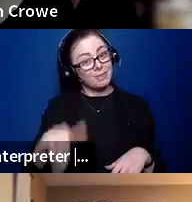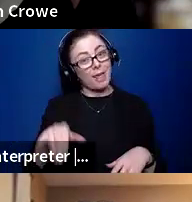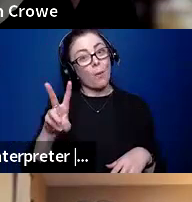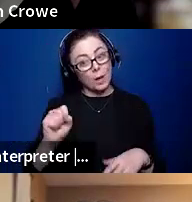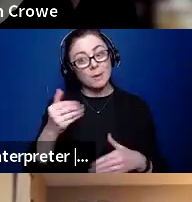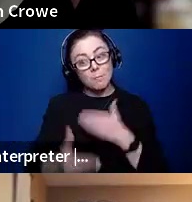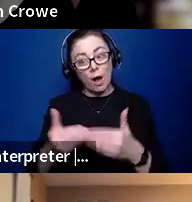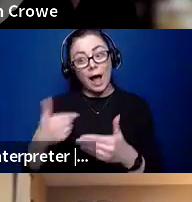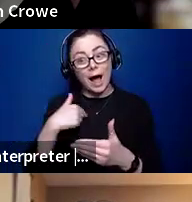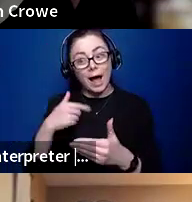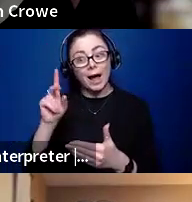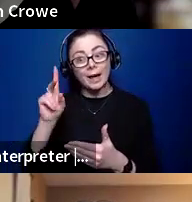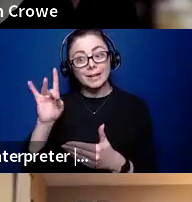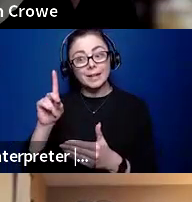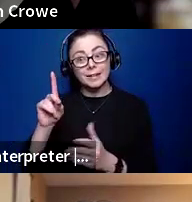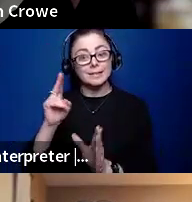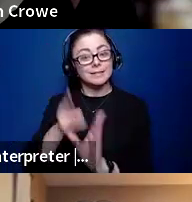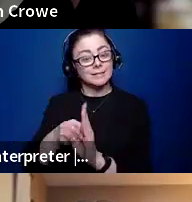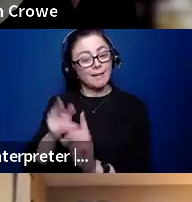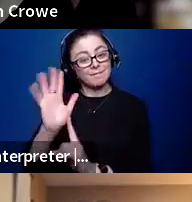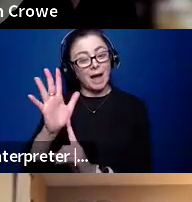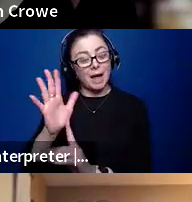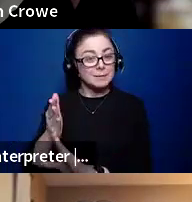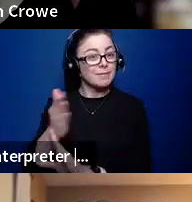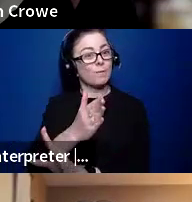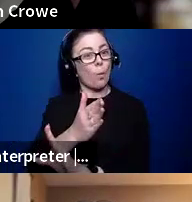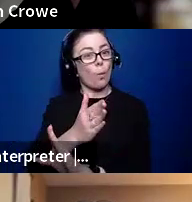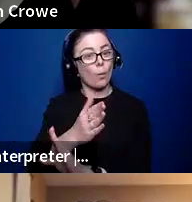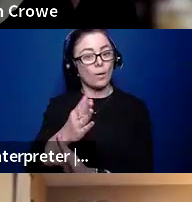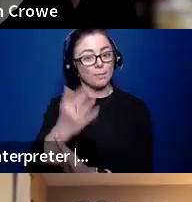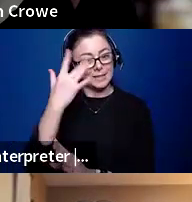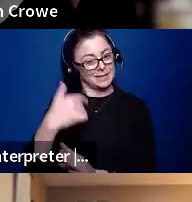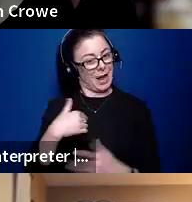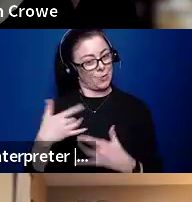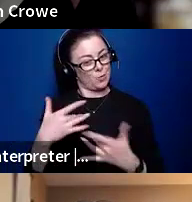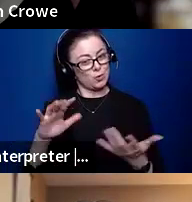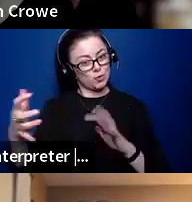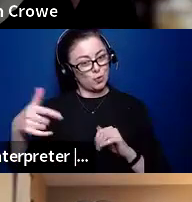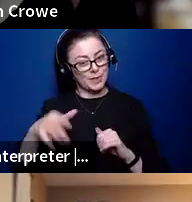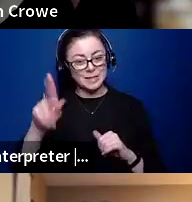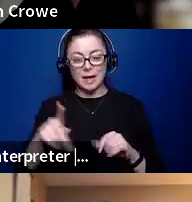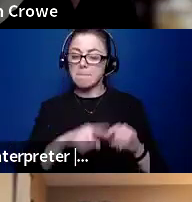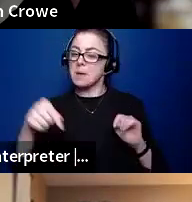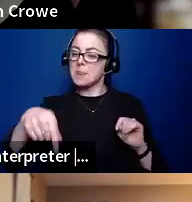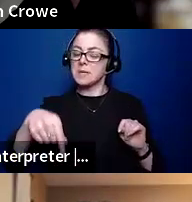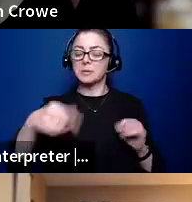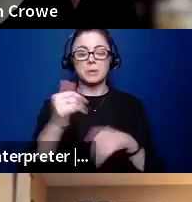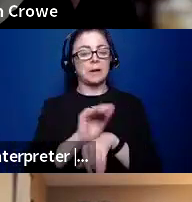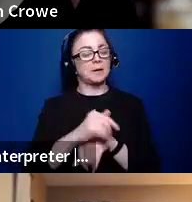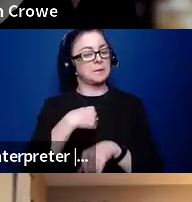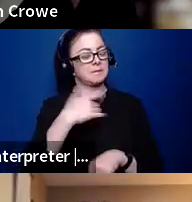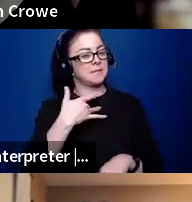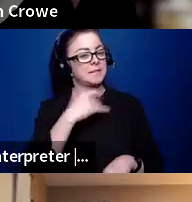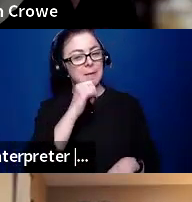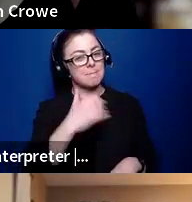even started 5 minutes before the start because I usually screw this up, but this one I don't think was my fault. Happy